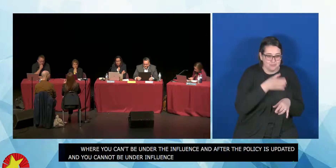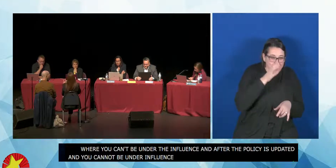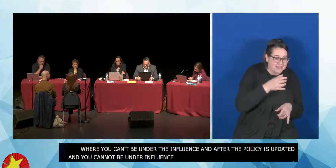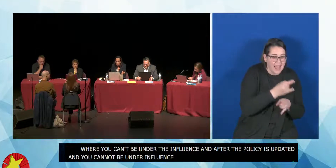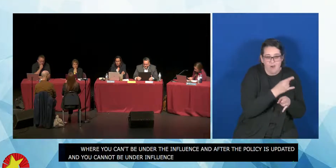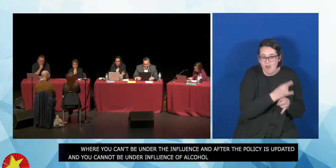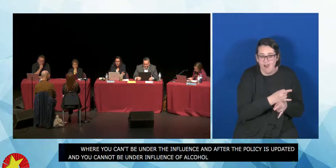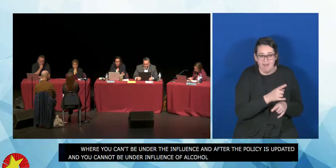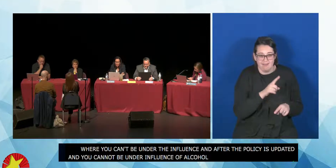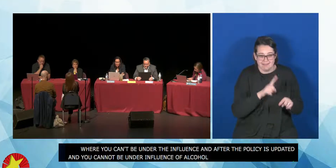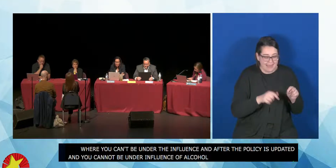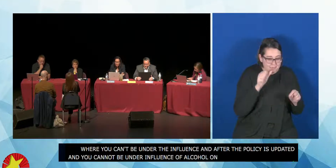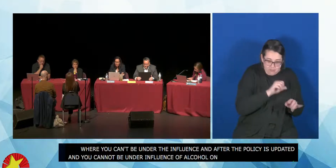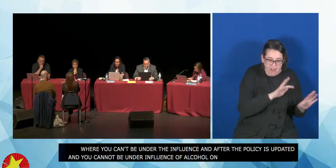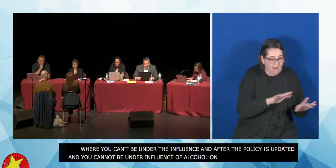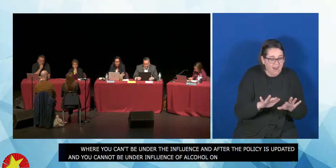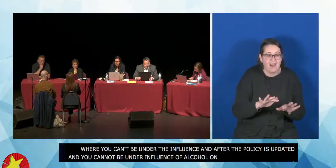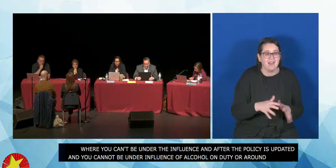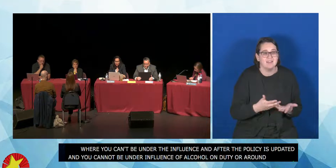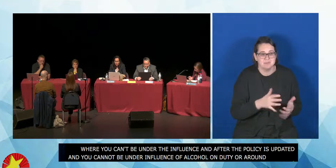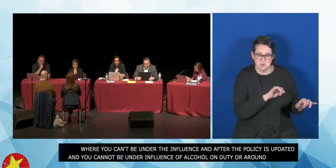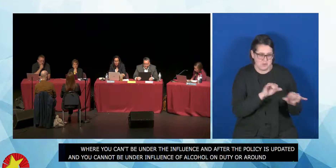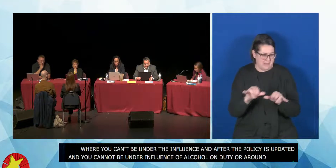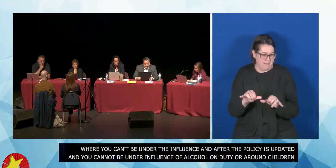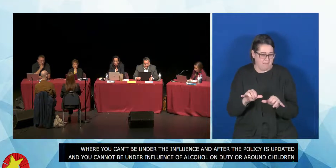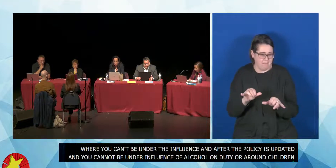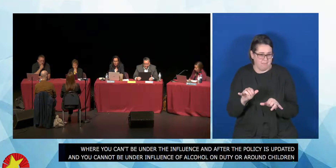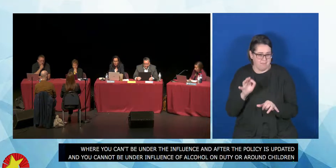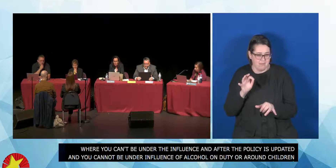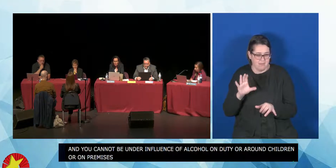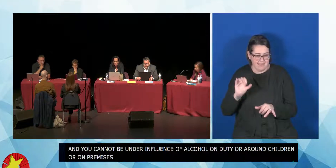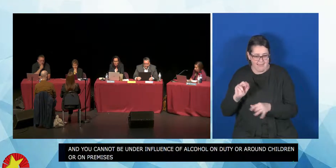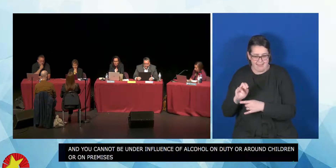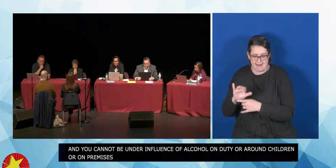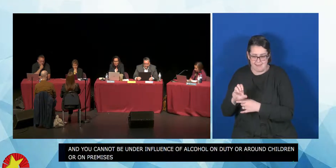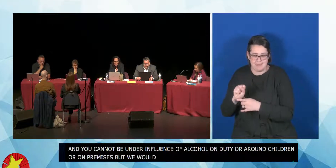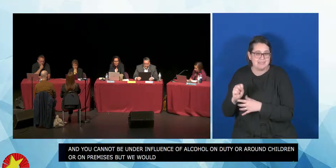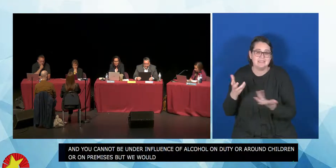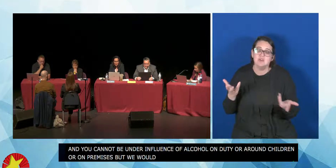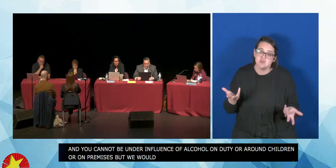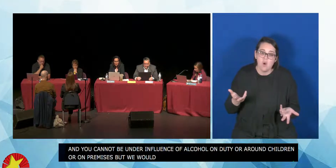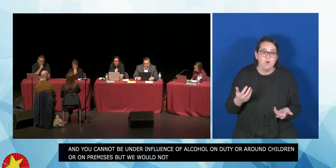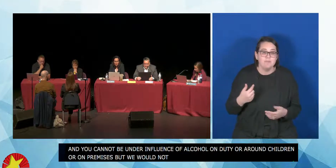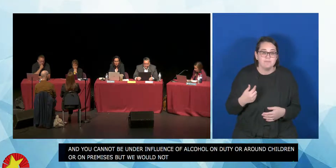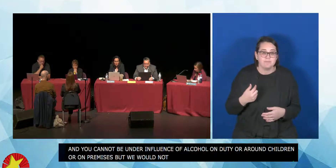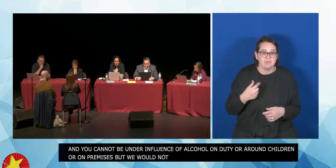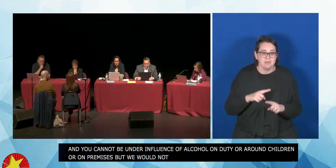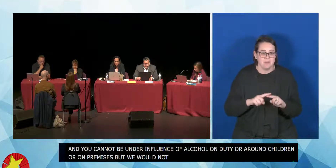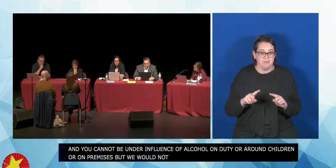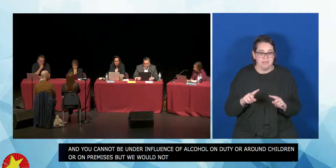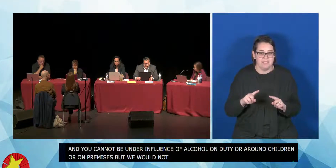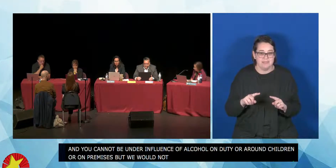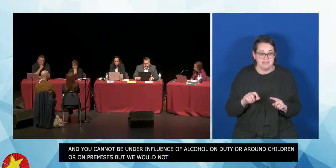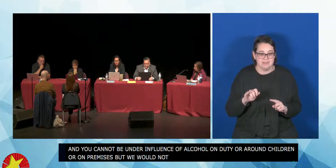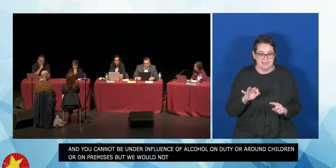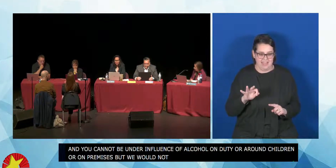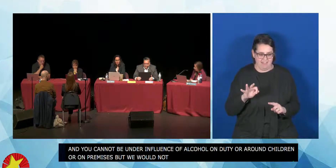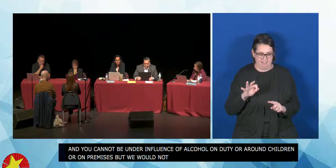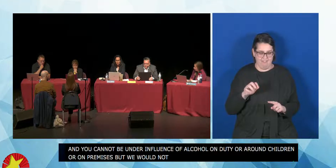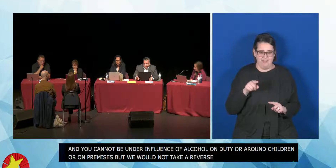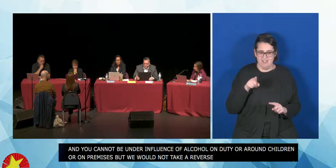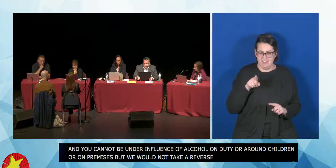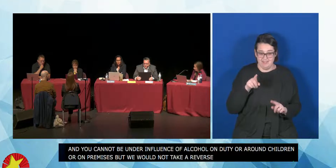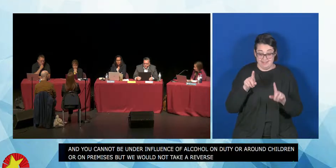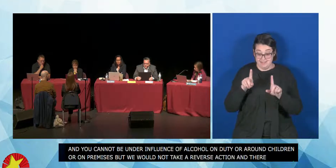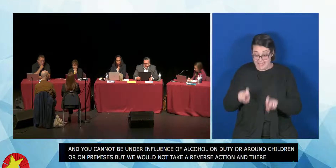premises. But we wouldn't, take adverse action if there was a metabolite found